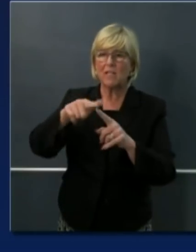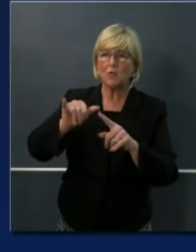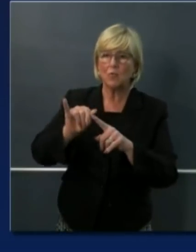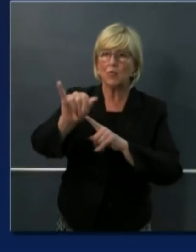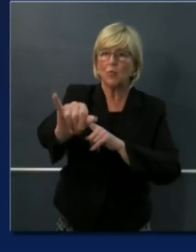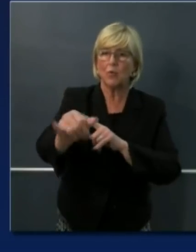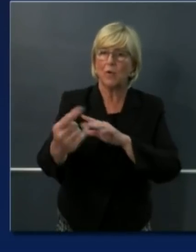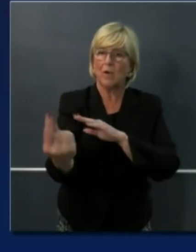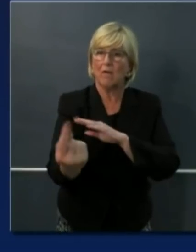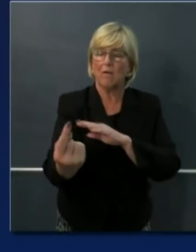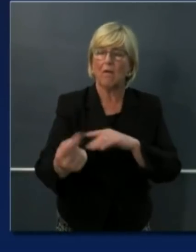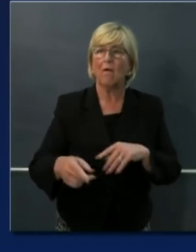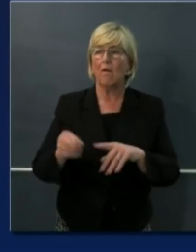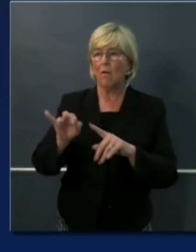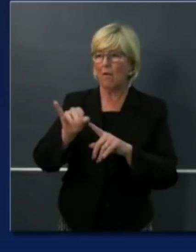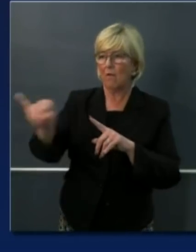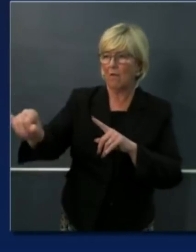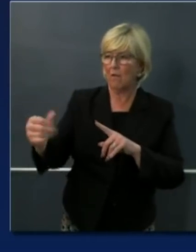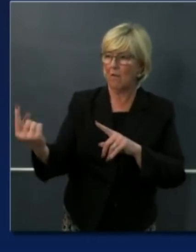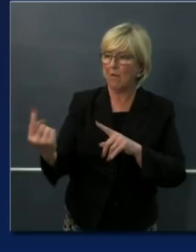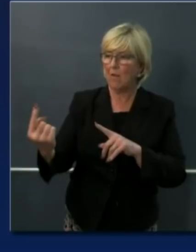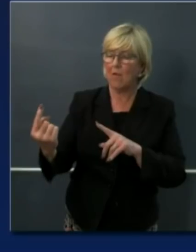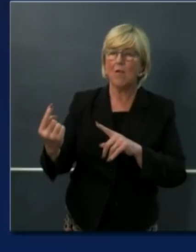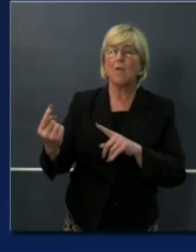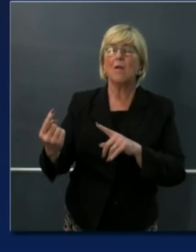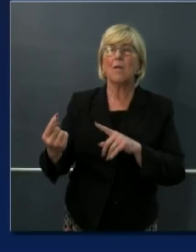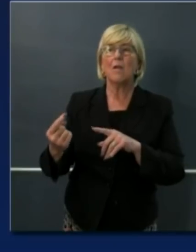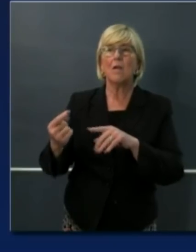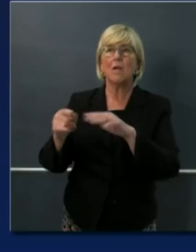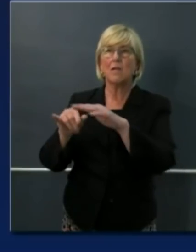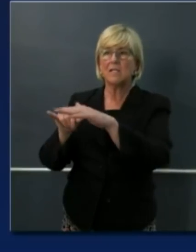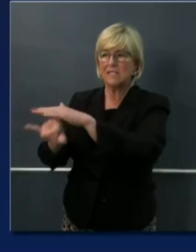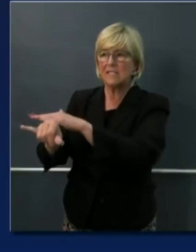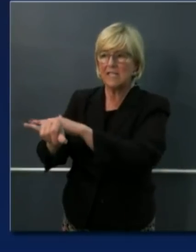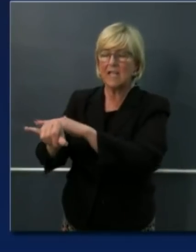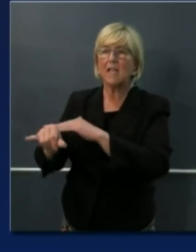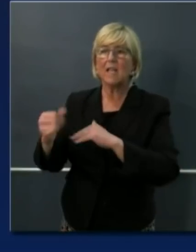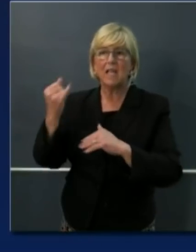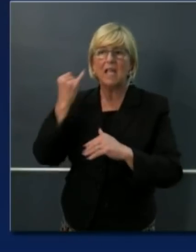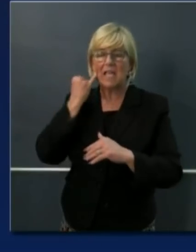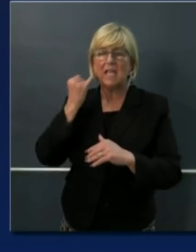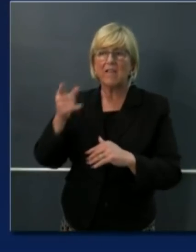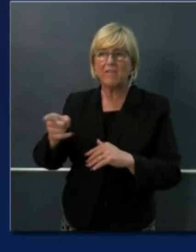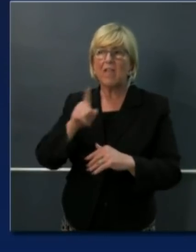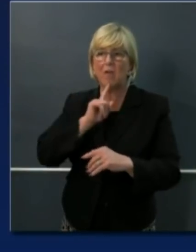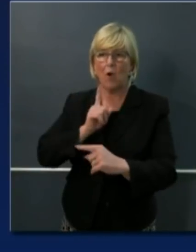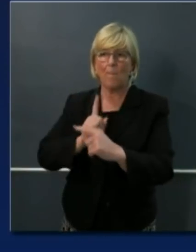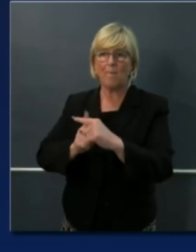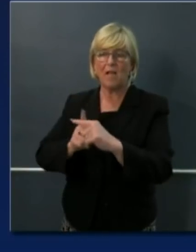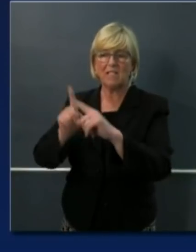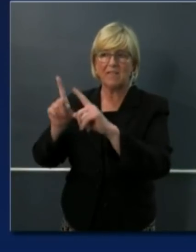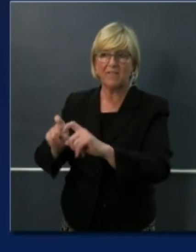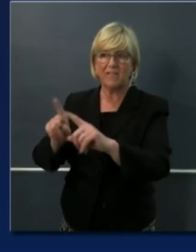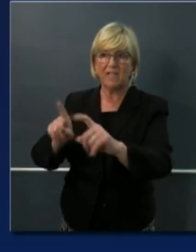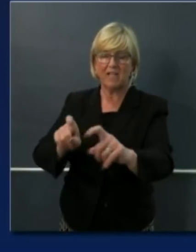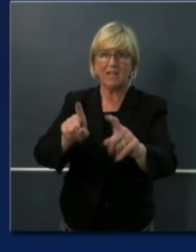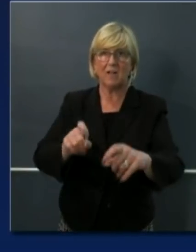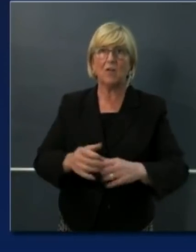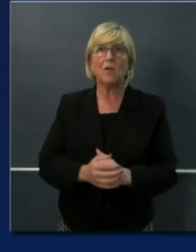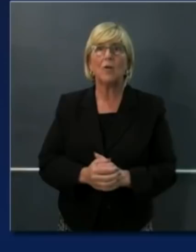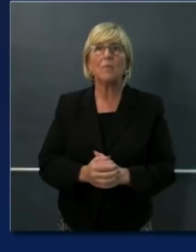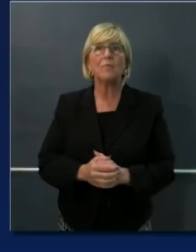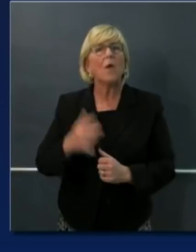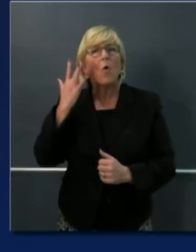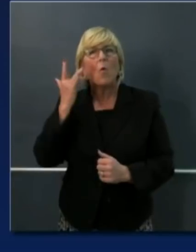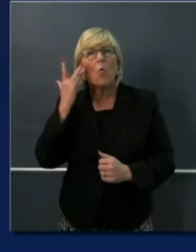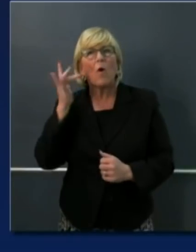or quarantine to start, and isolation as necessary if they indeed test positive. So why is